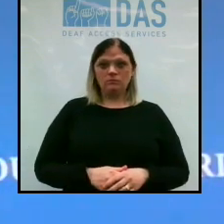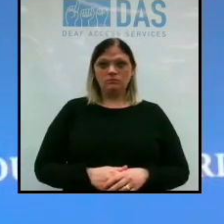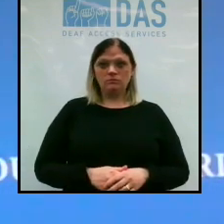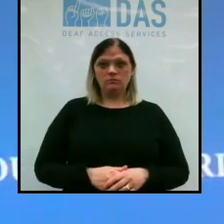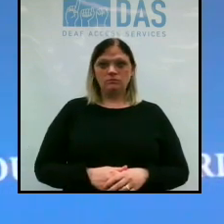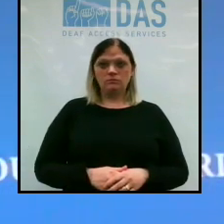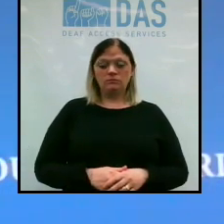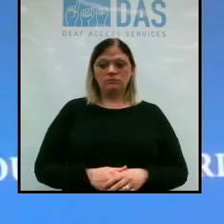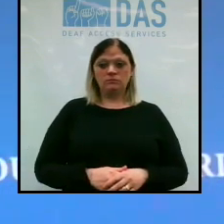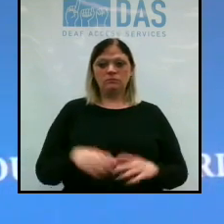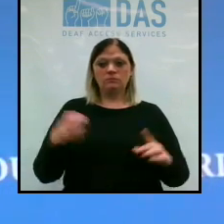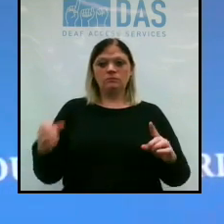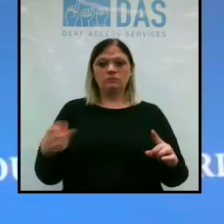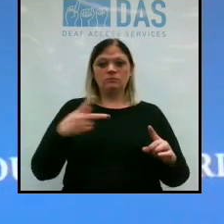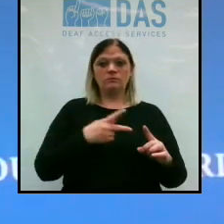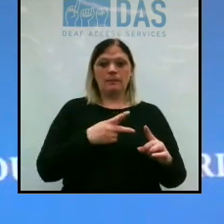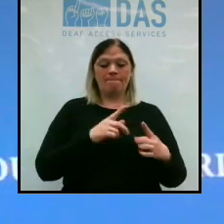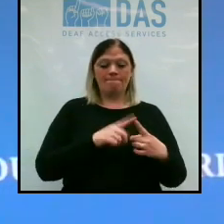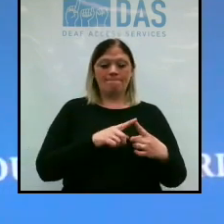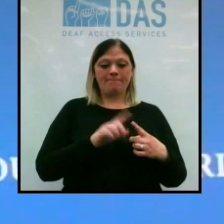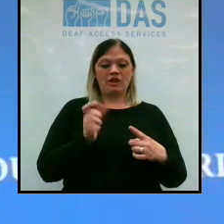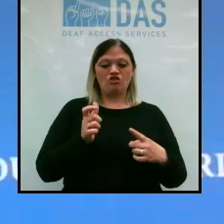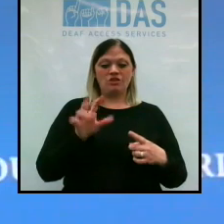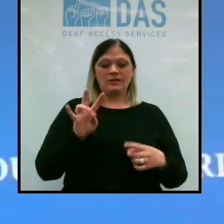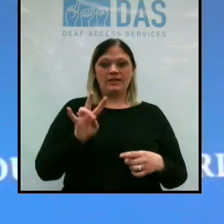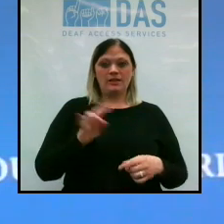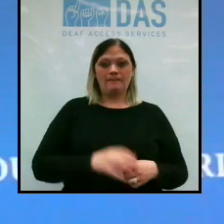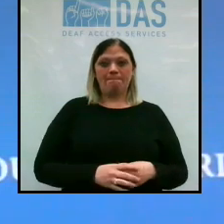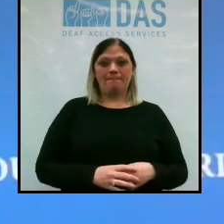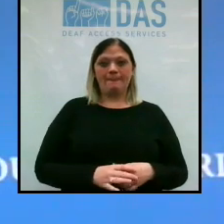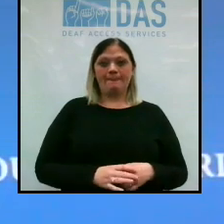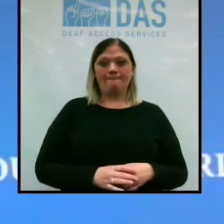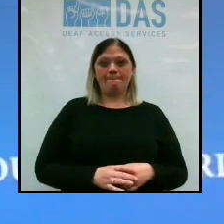If not, we'll go back to Channel 7. Anyone there?